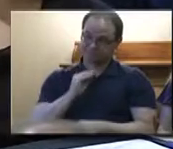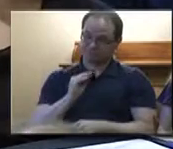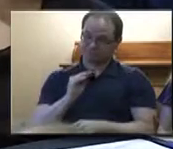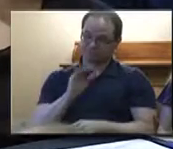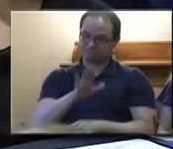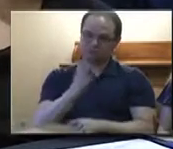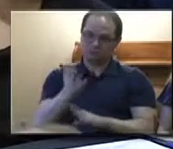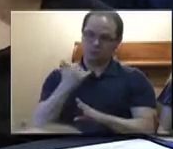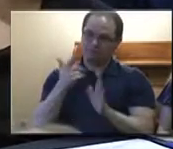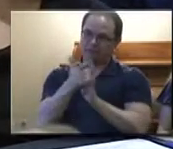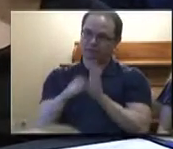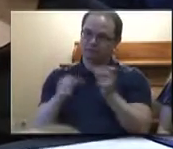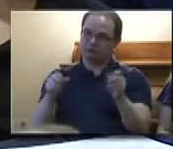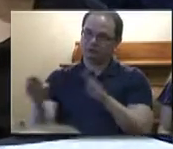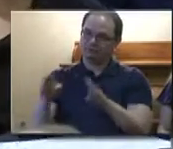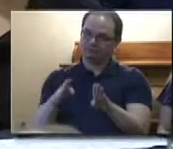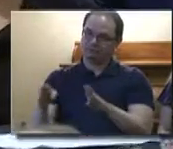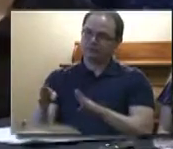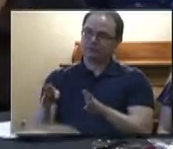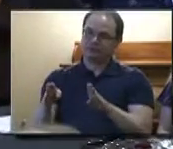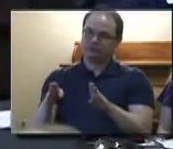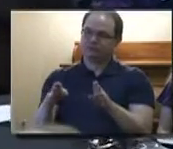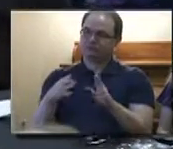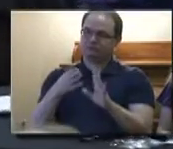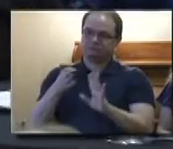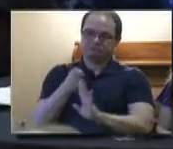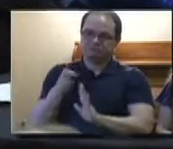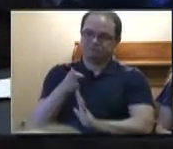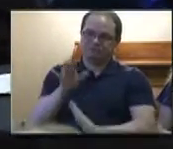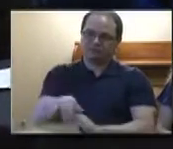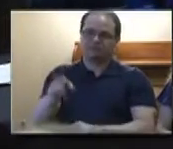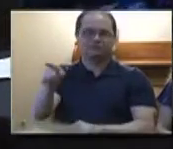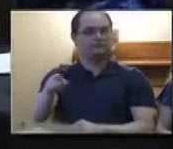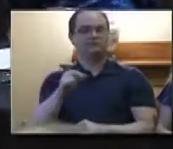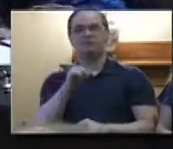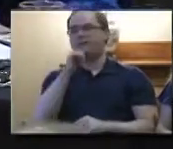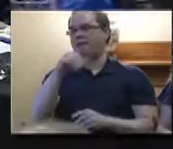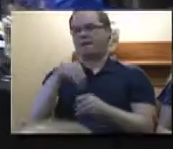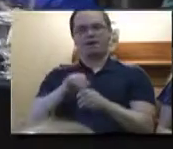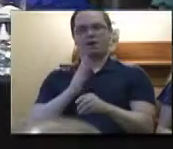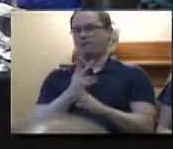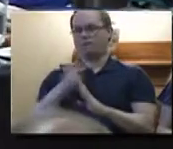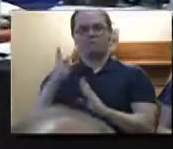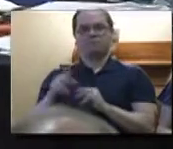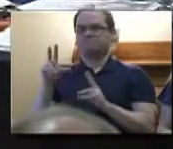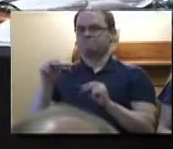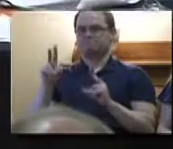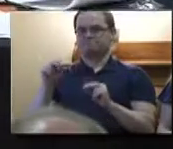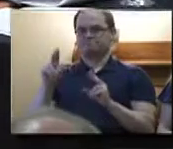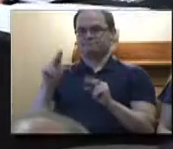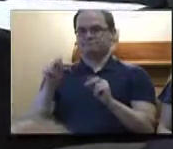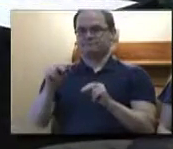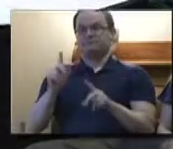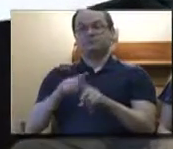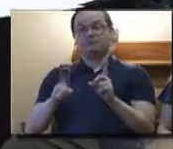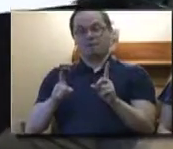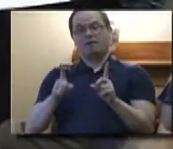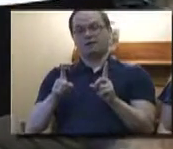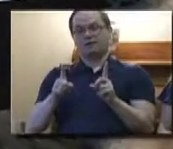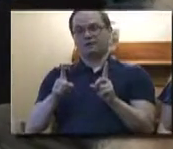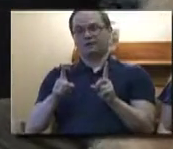their past criminal behavior, helping them kind of work their way through it that way? Not in Bridges to Life, no. Okay. However, I